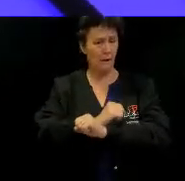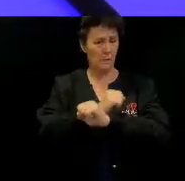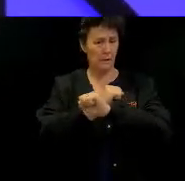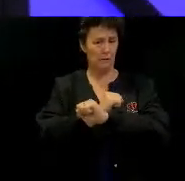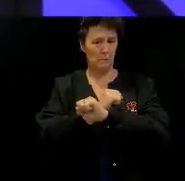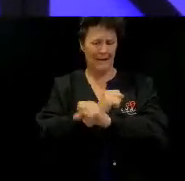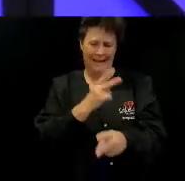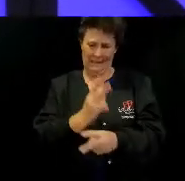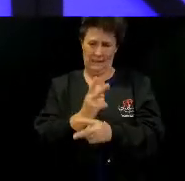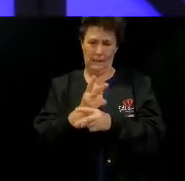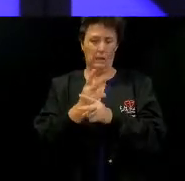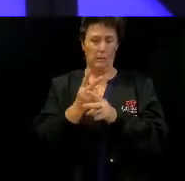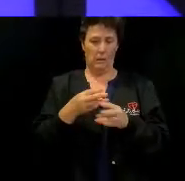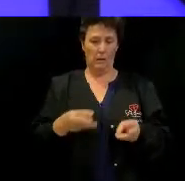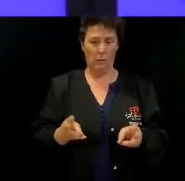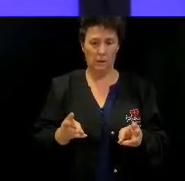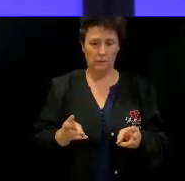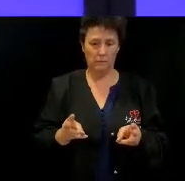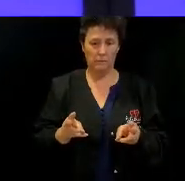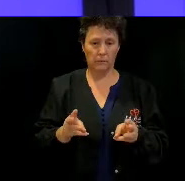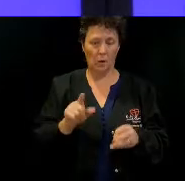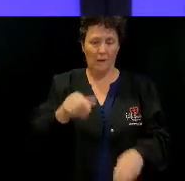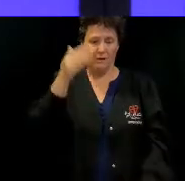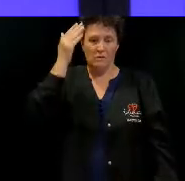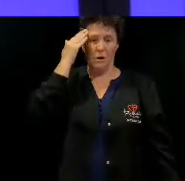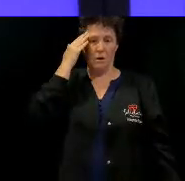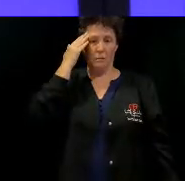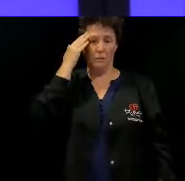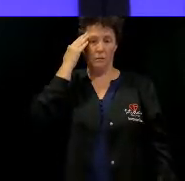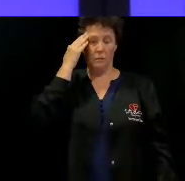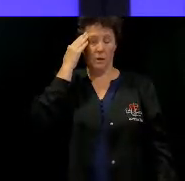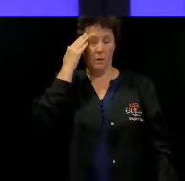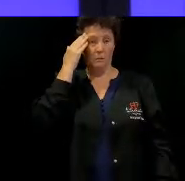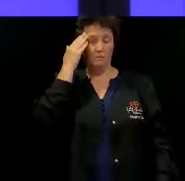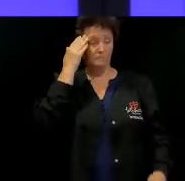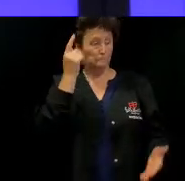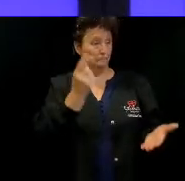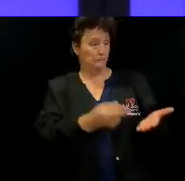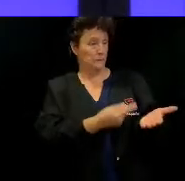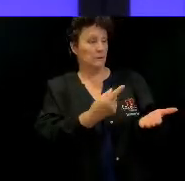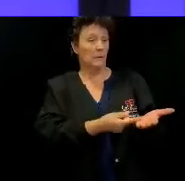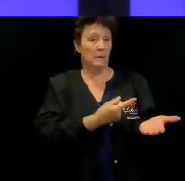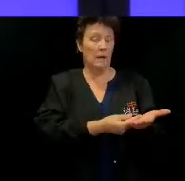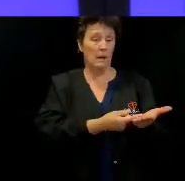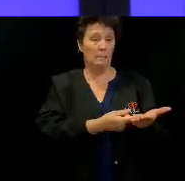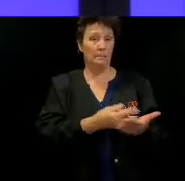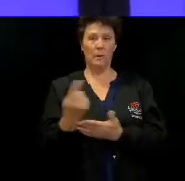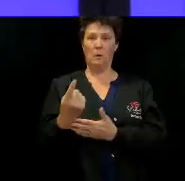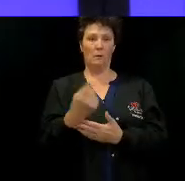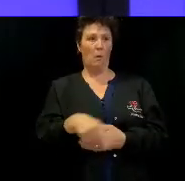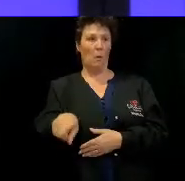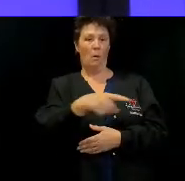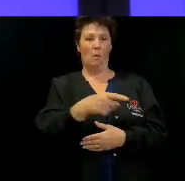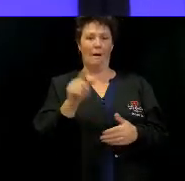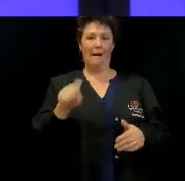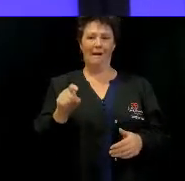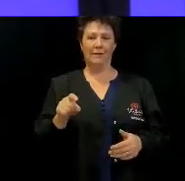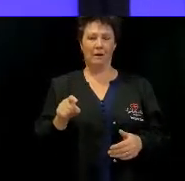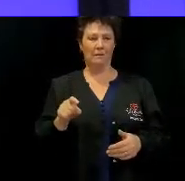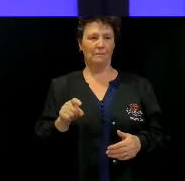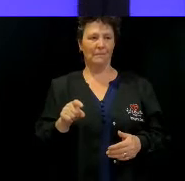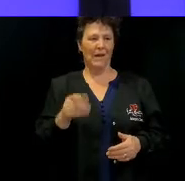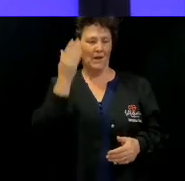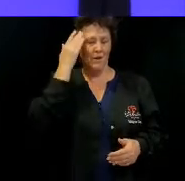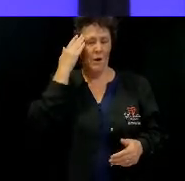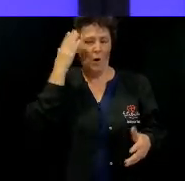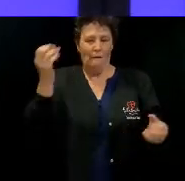captive. And we have to realize that. At one time or another, every one of us has had to deal with fear in some form. We're not immune to